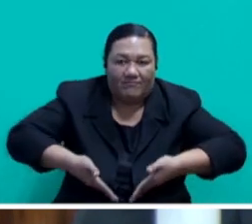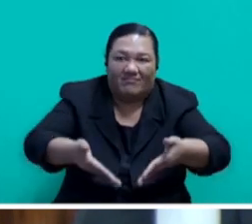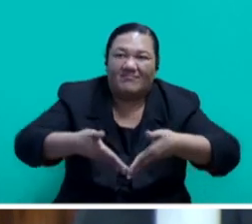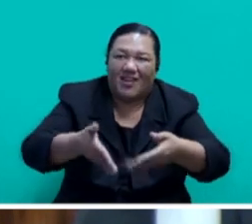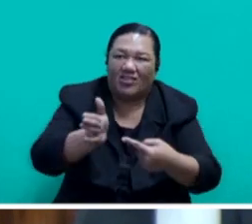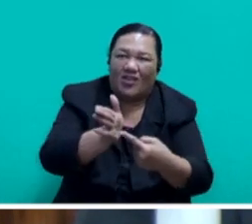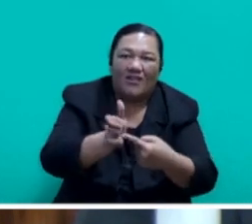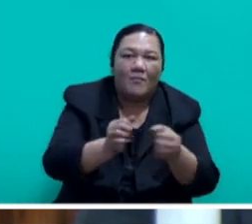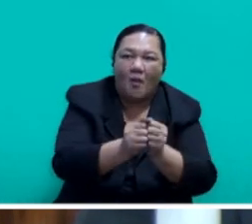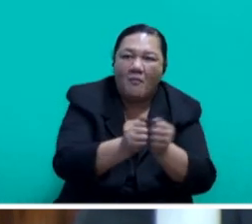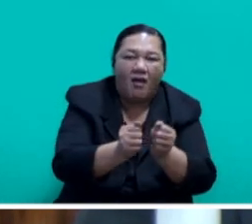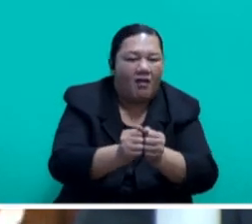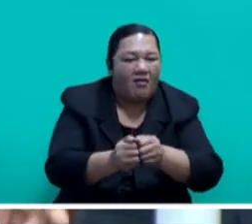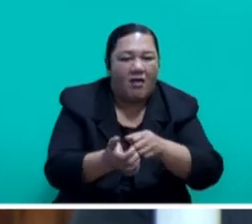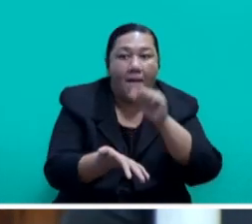electricity.